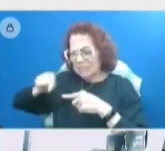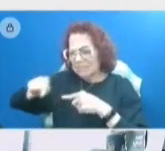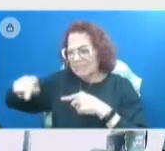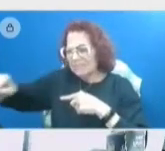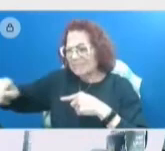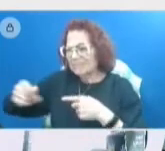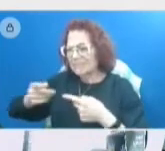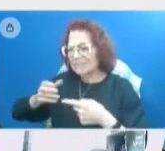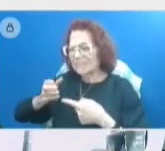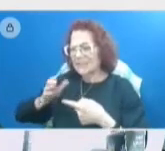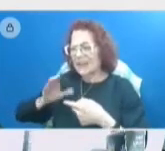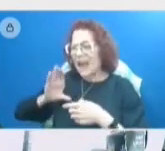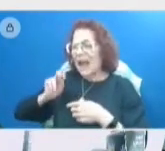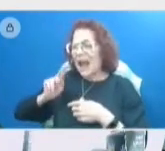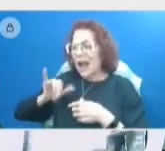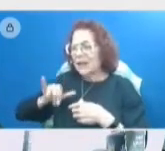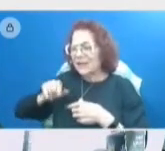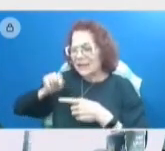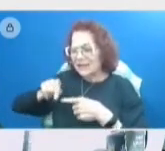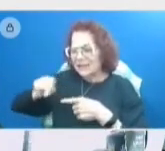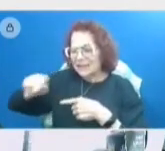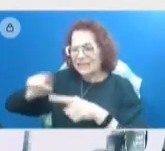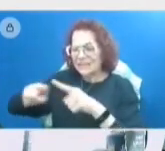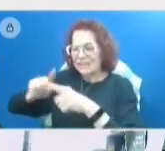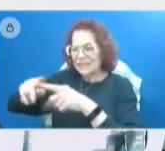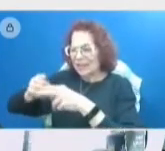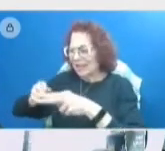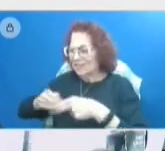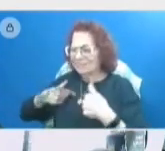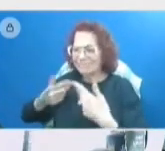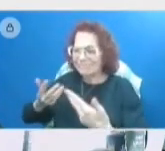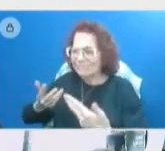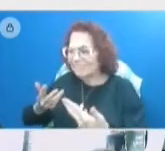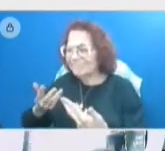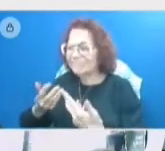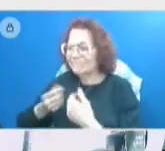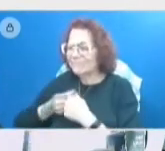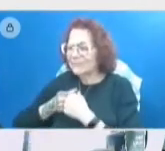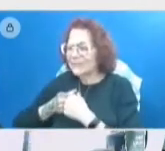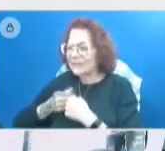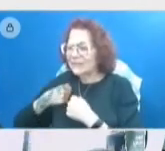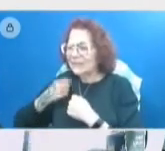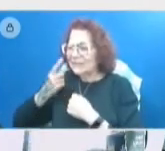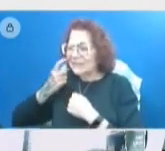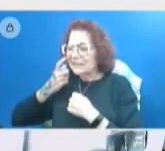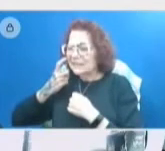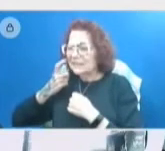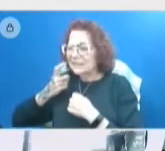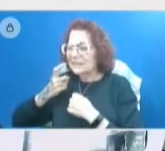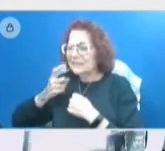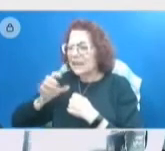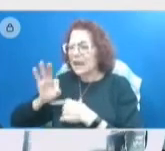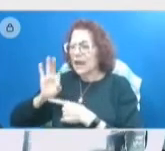Madison County since the last board meeting, and we had done Franklin before the last board meeting. All were found to be